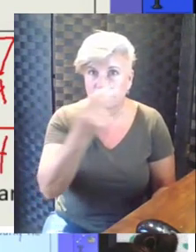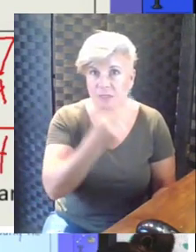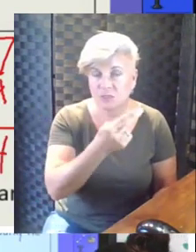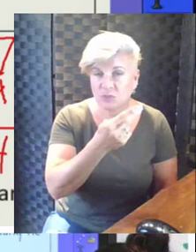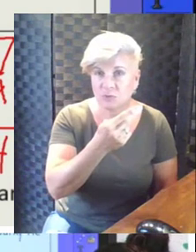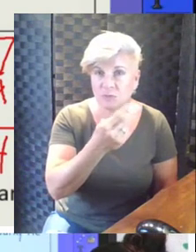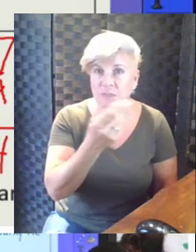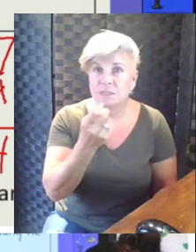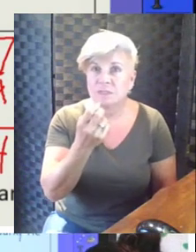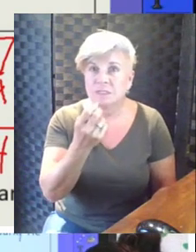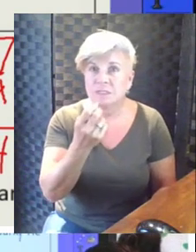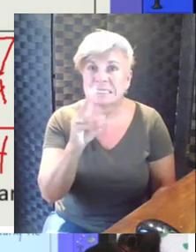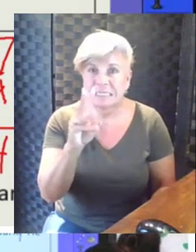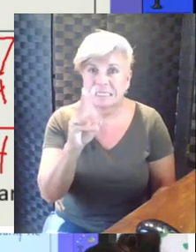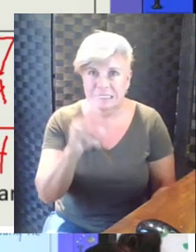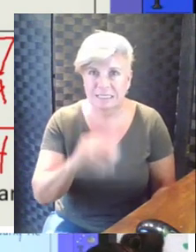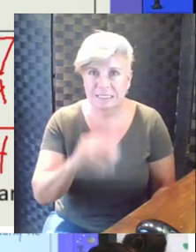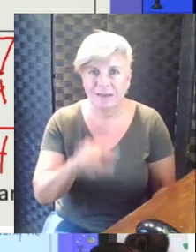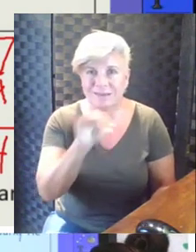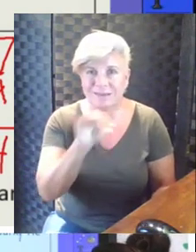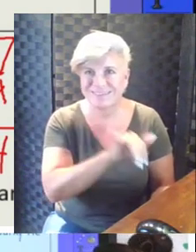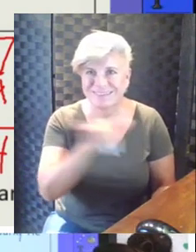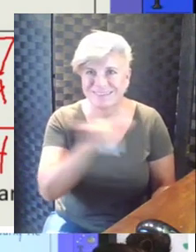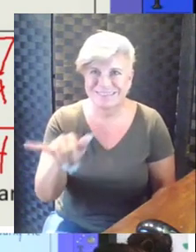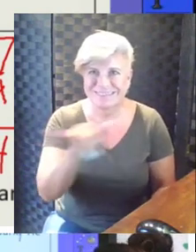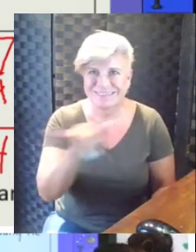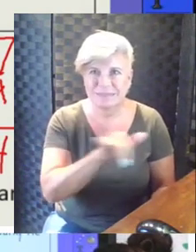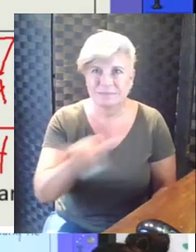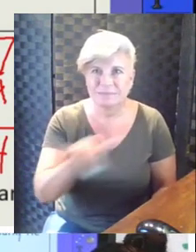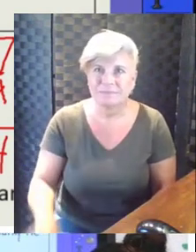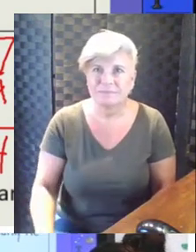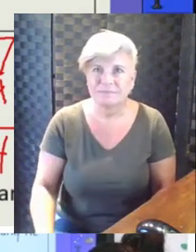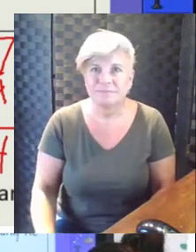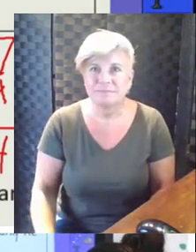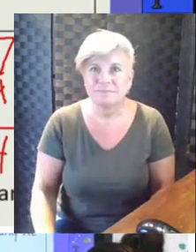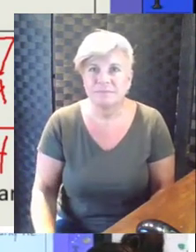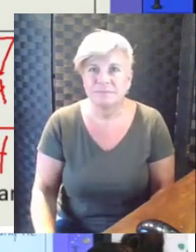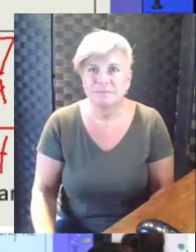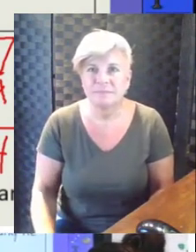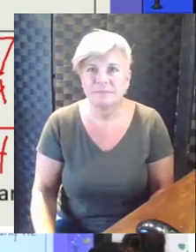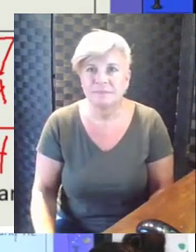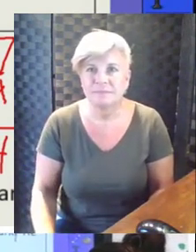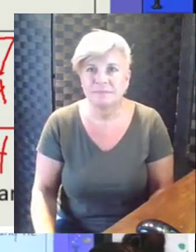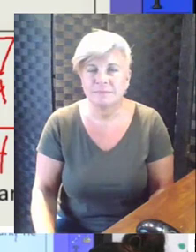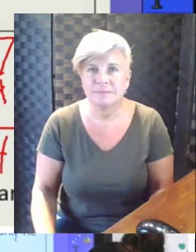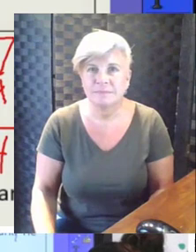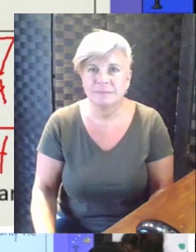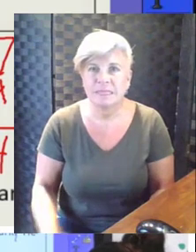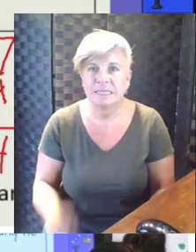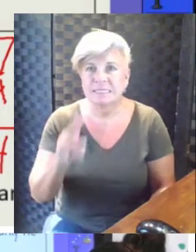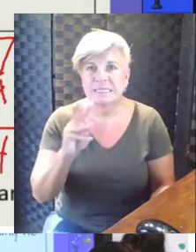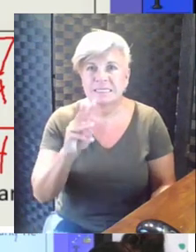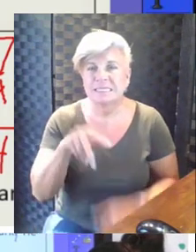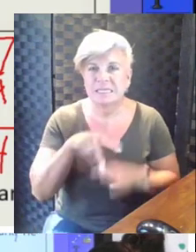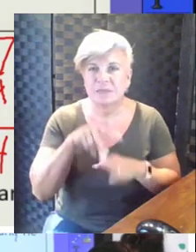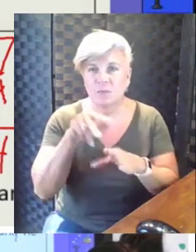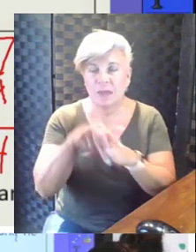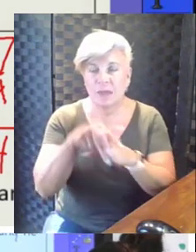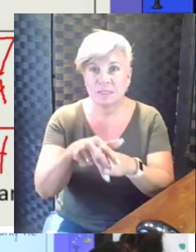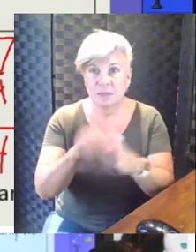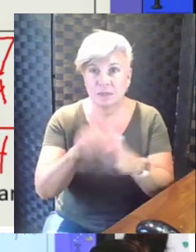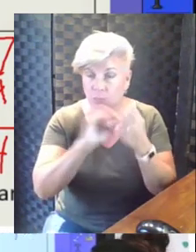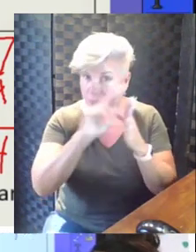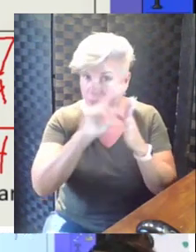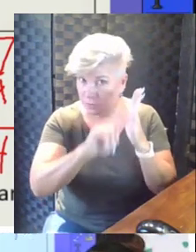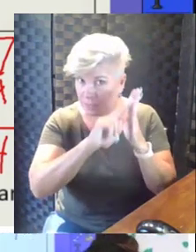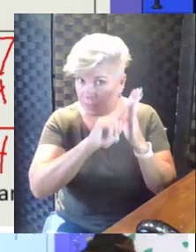14, plus 2 more is 16. We have the same answer, 16 rides. I hope you wrote your